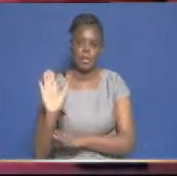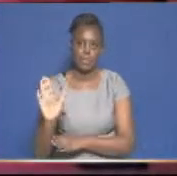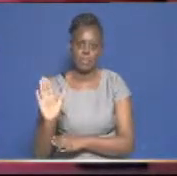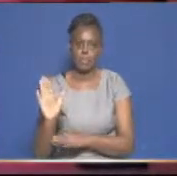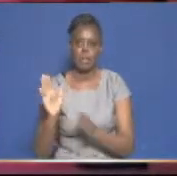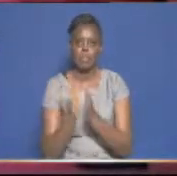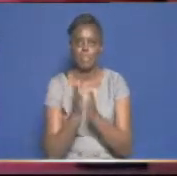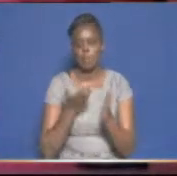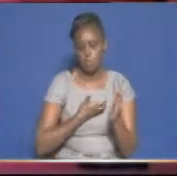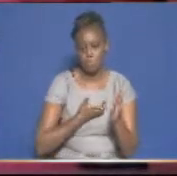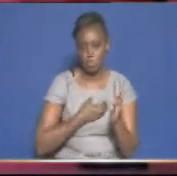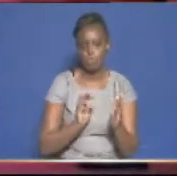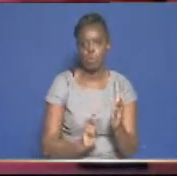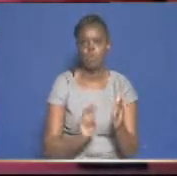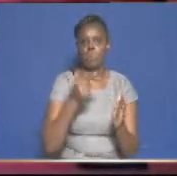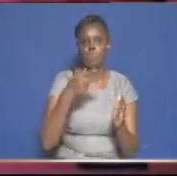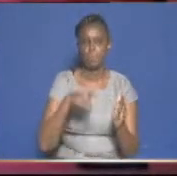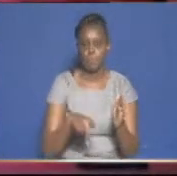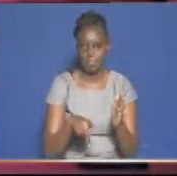own whip.